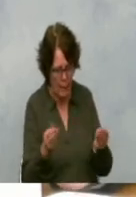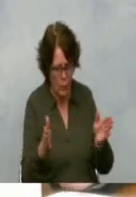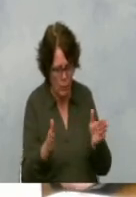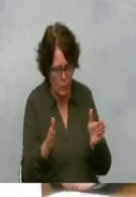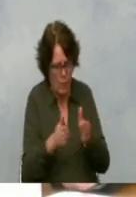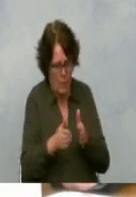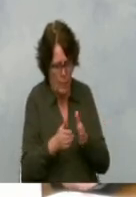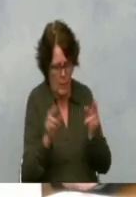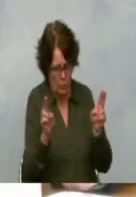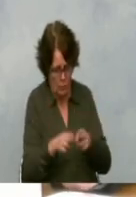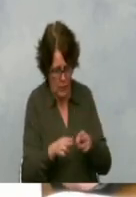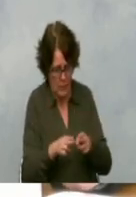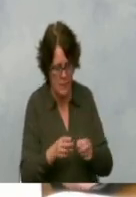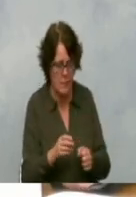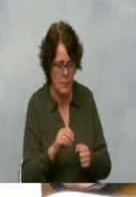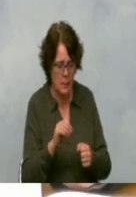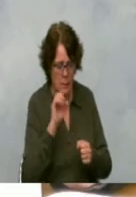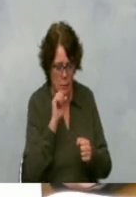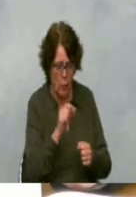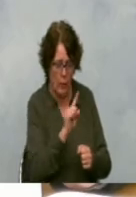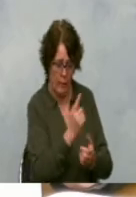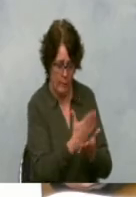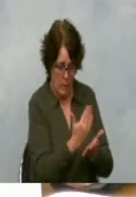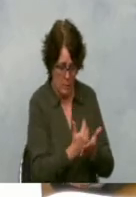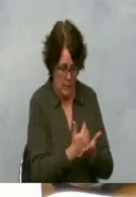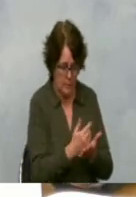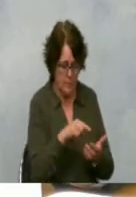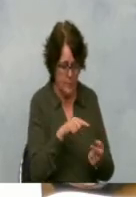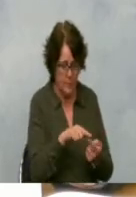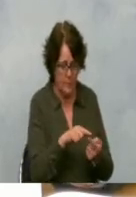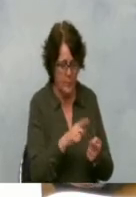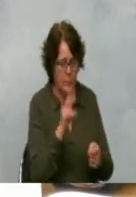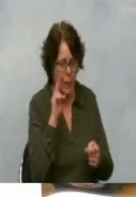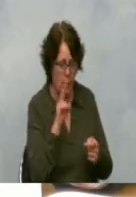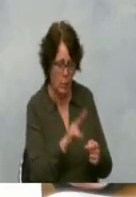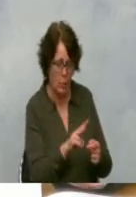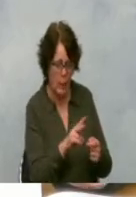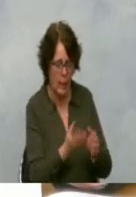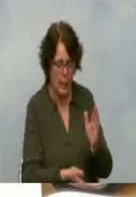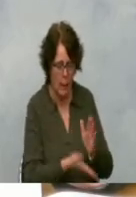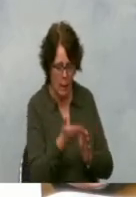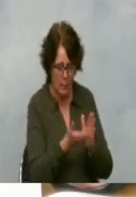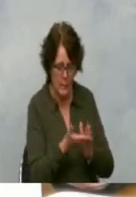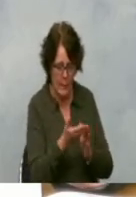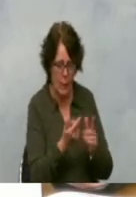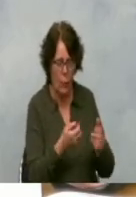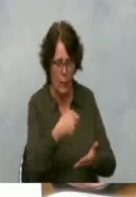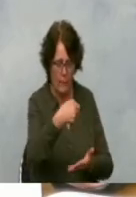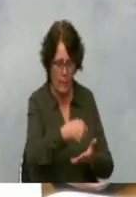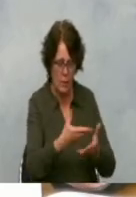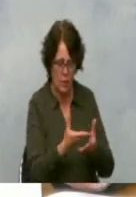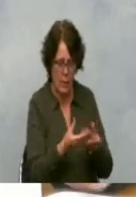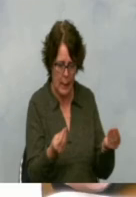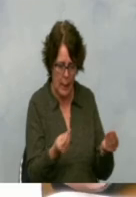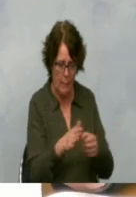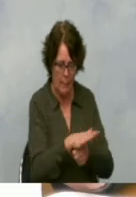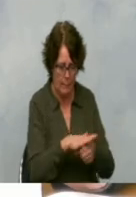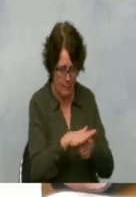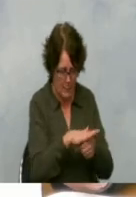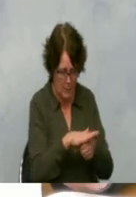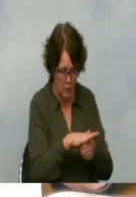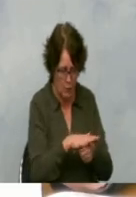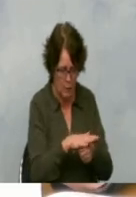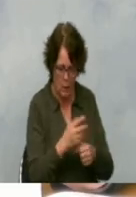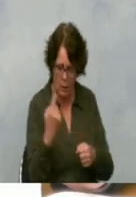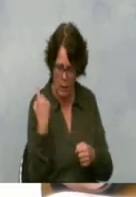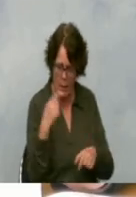I'll move on with the first part, and that's looking at an update on that budget gap position. Now, the